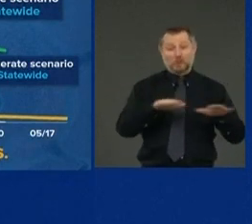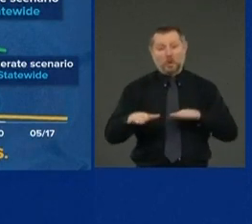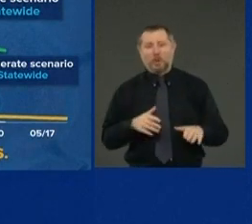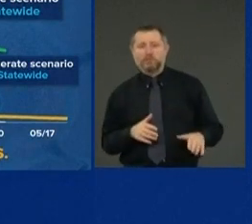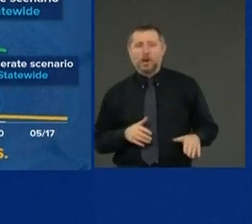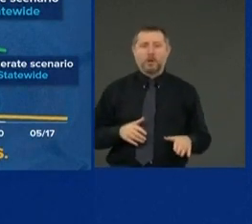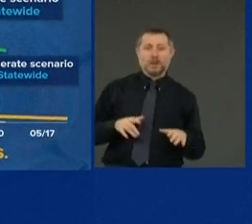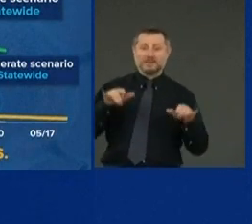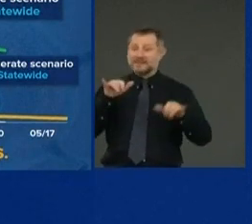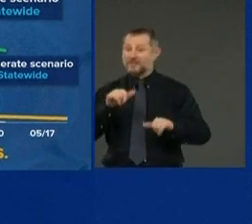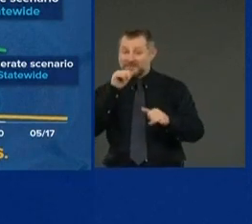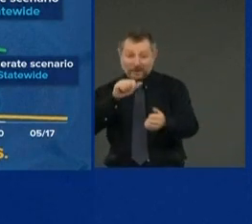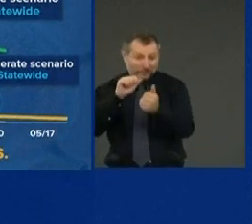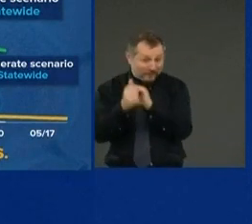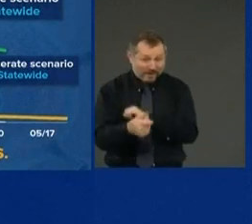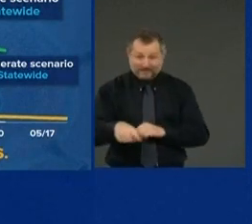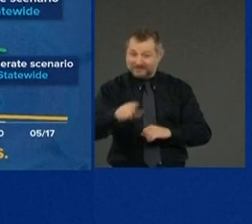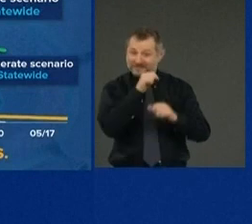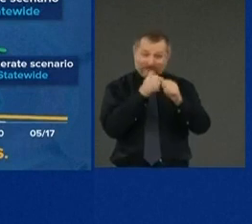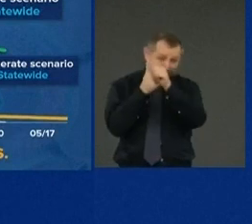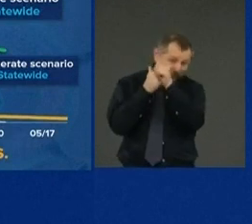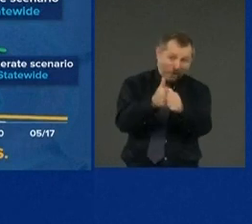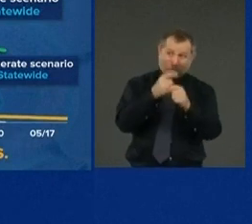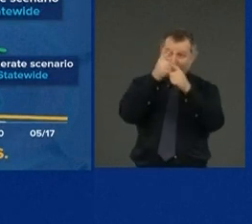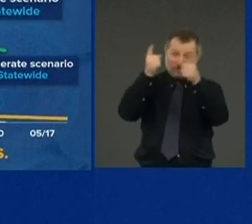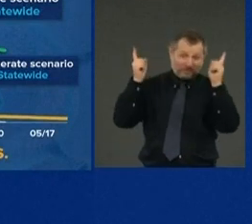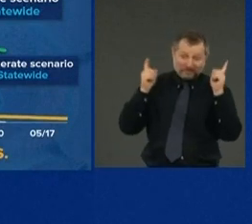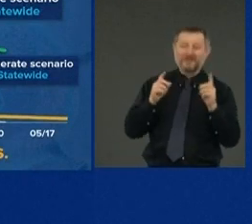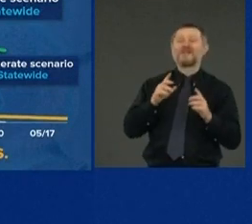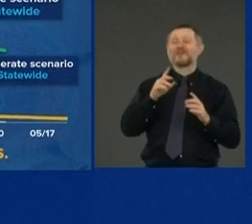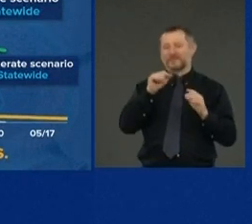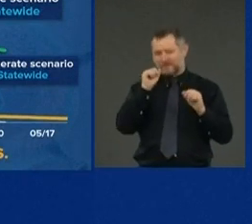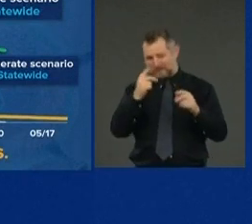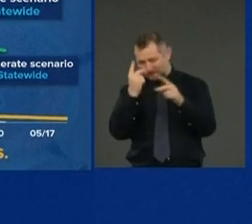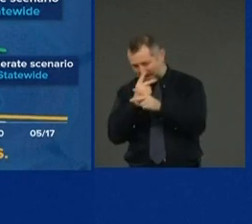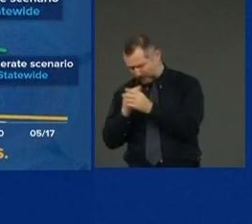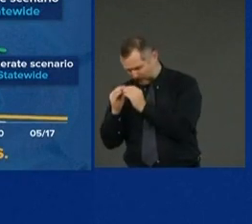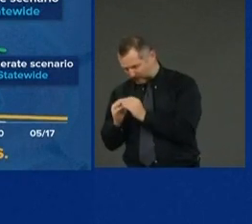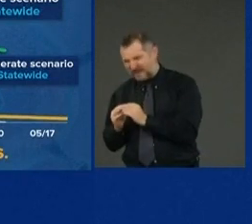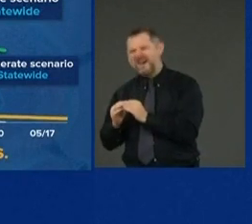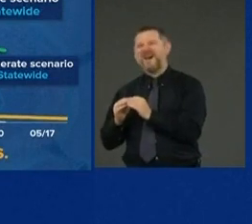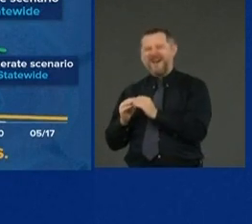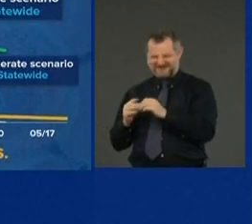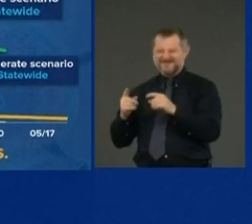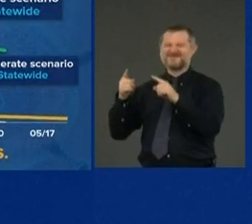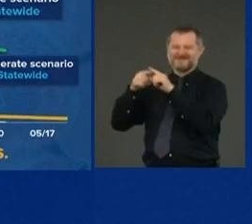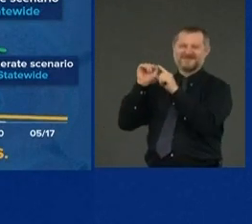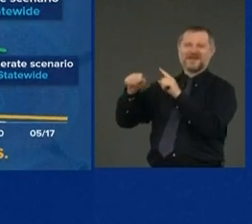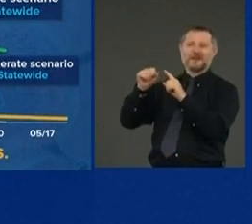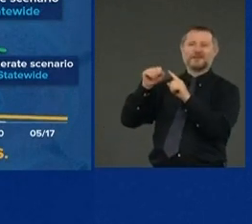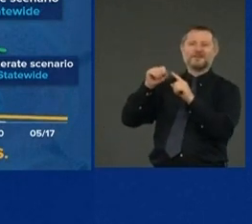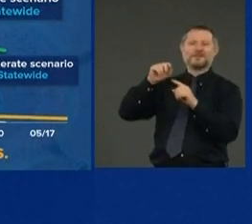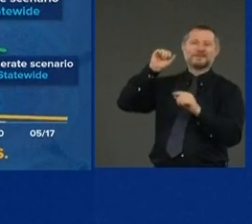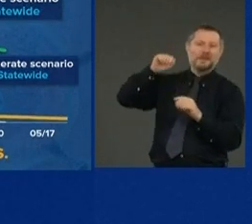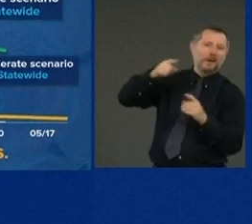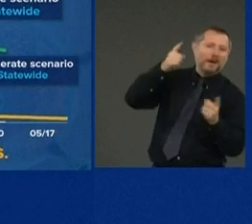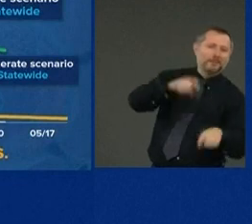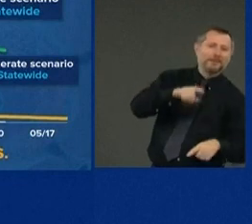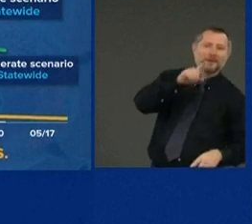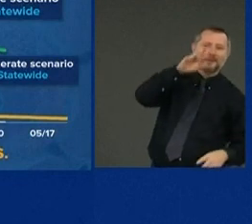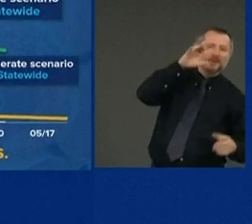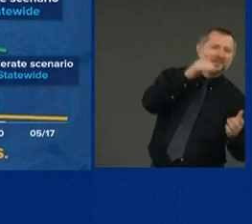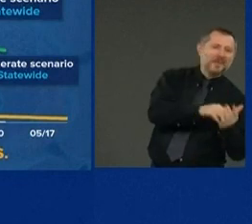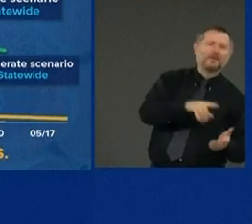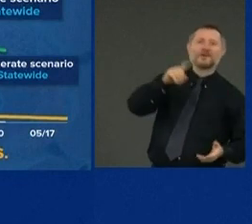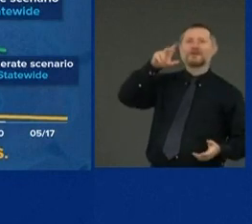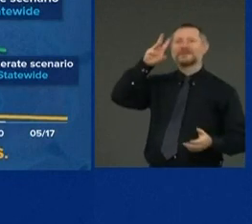continues, you're going to have, you factor it out, you extrapolate out, 73, 136, 110, that's what's